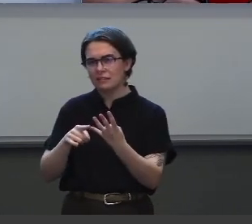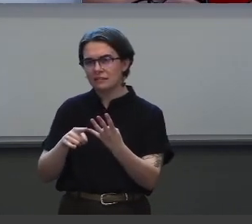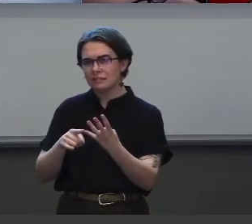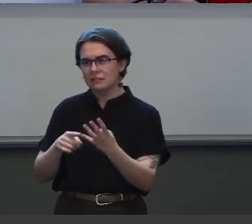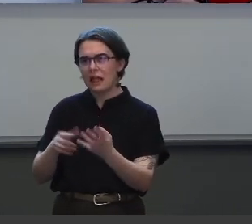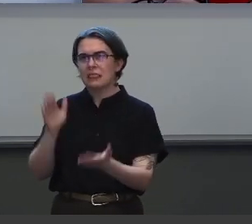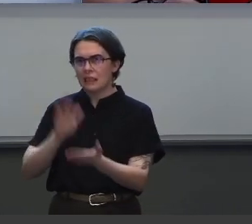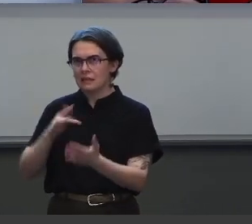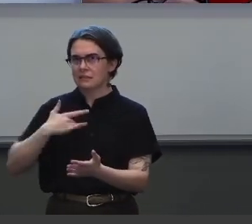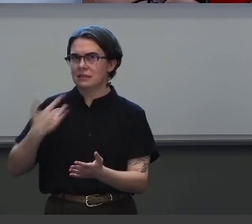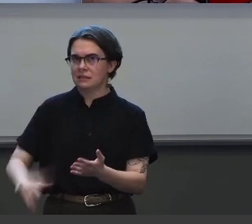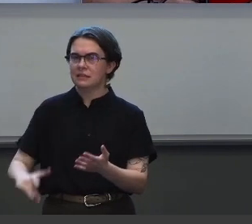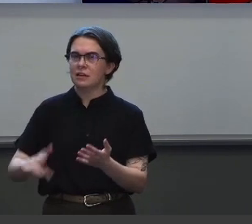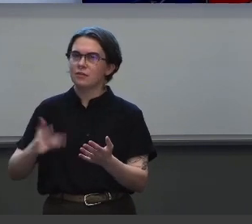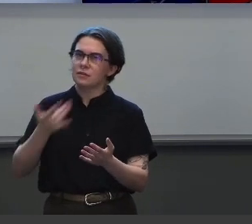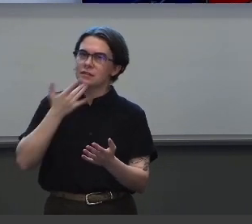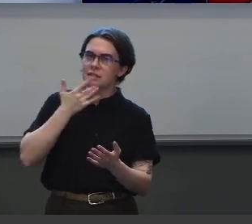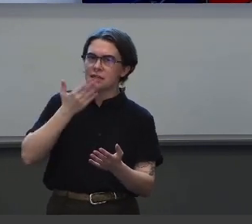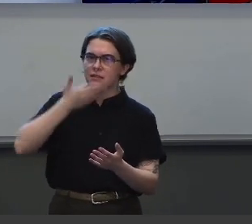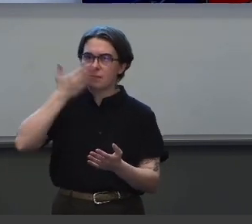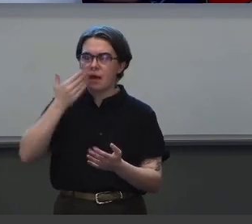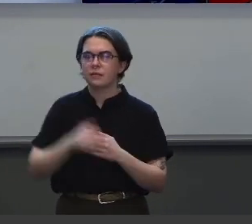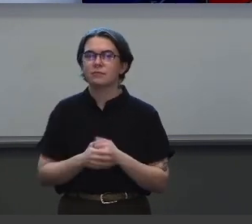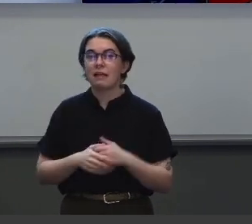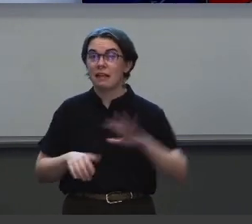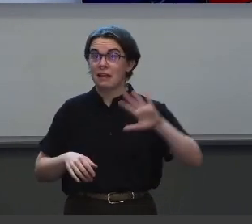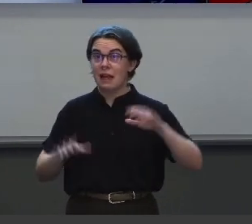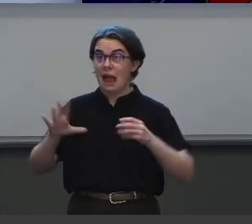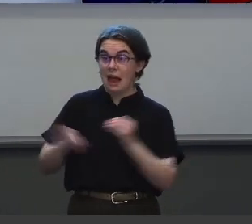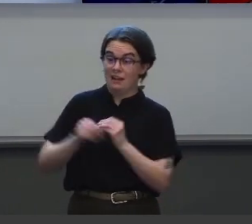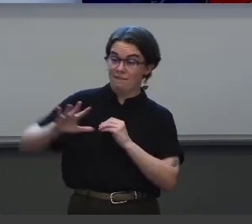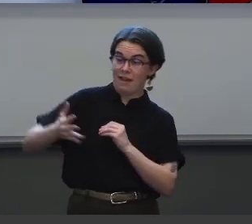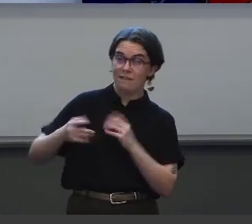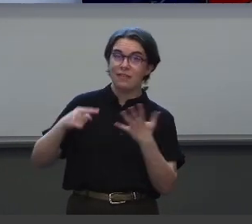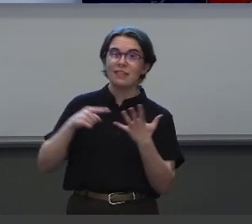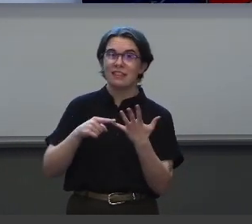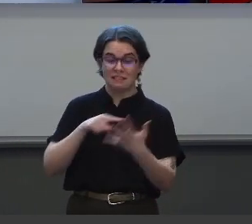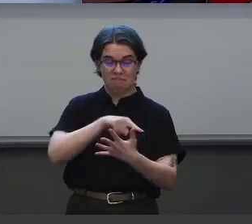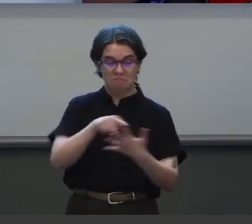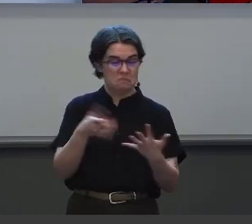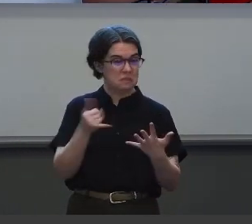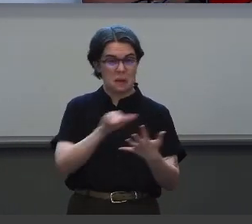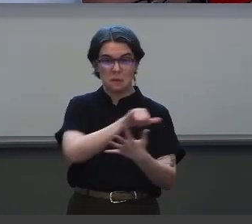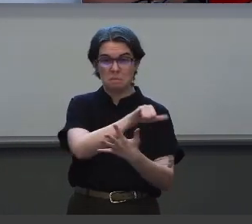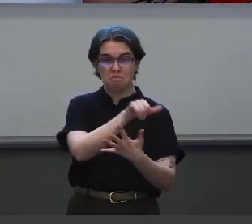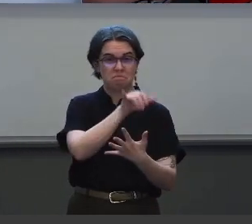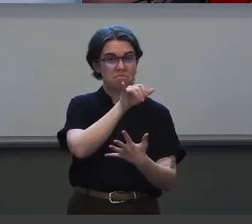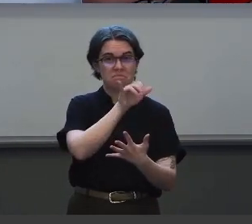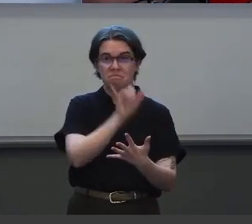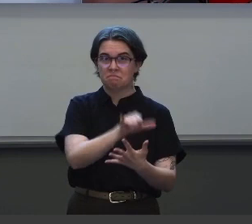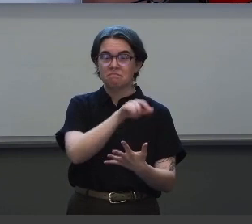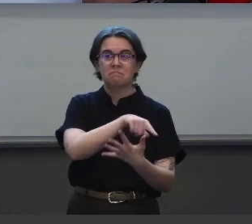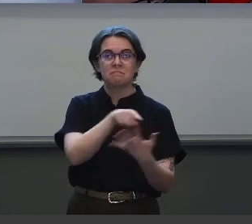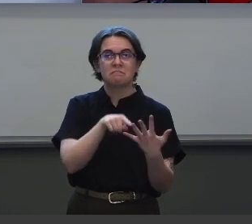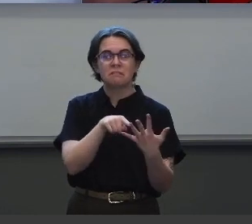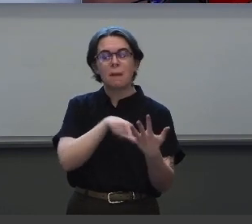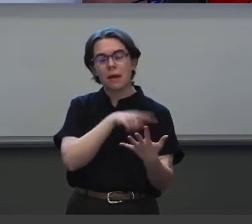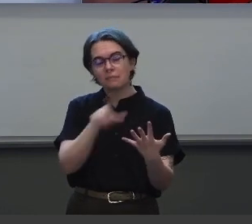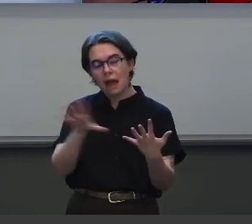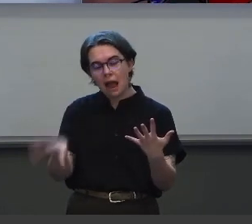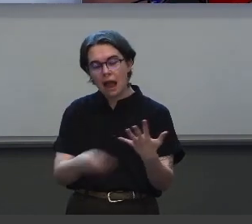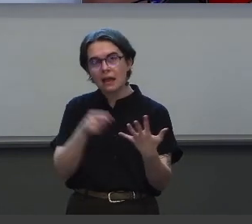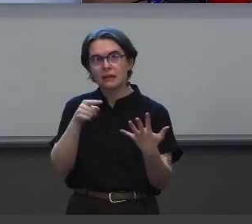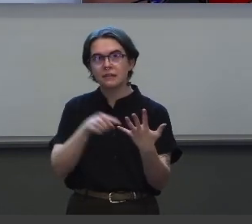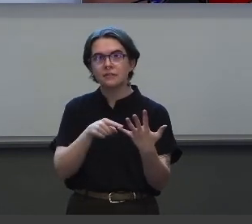When we modeled a 5th subtype, again, we retained those 4 different subtypes, but we then got an additional group with